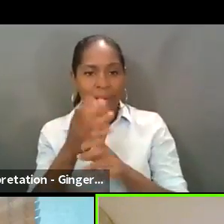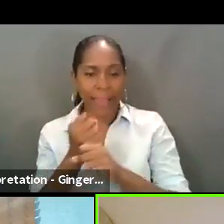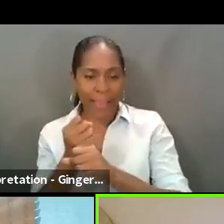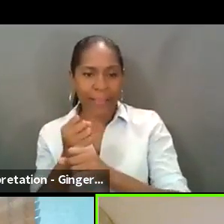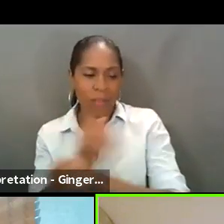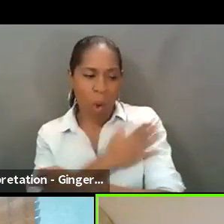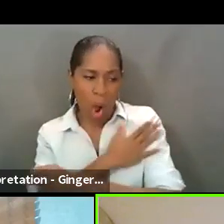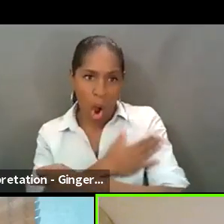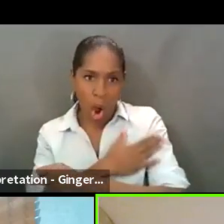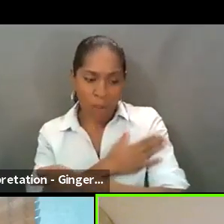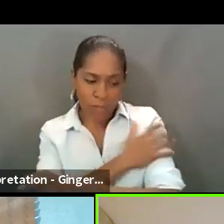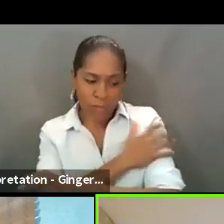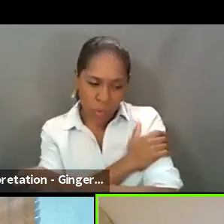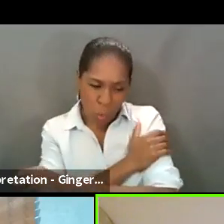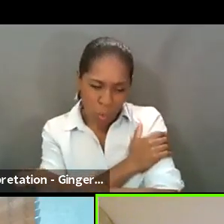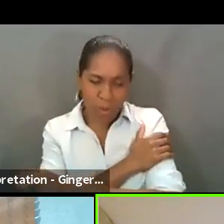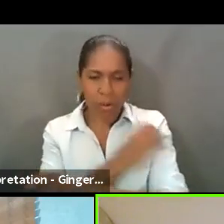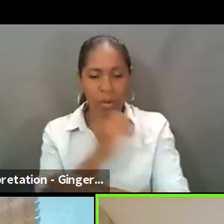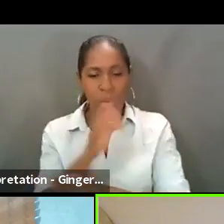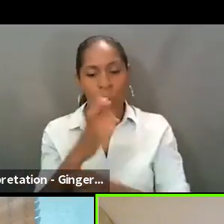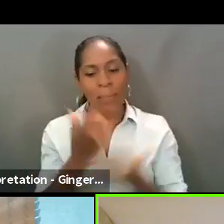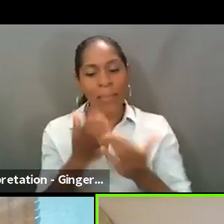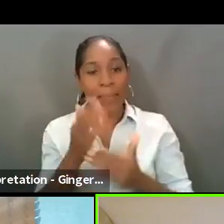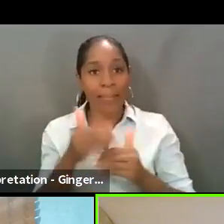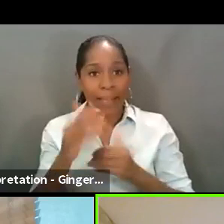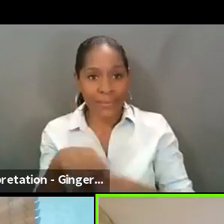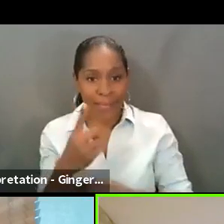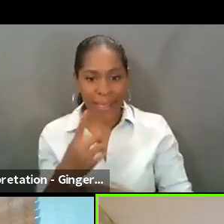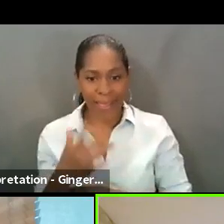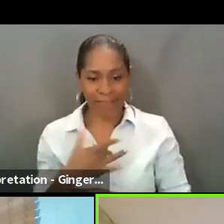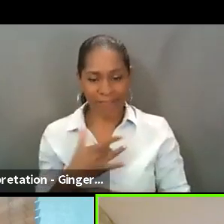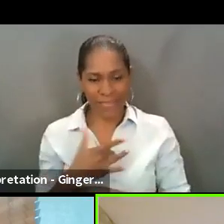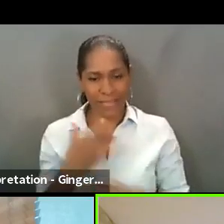may feel tired or achy the next day, but then the